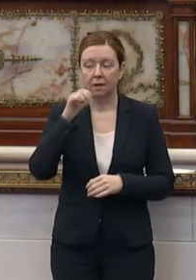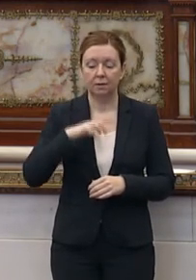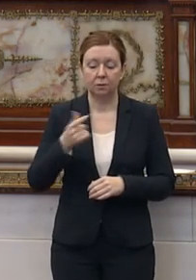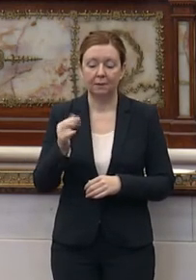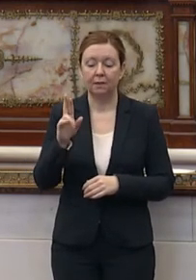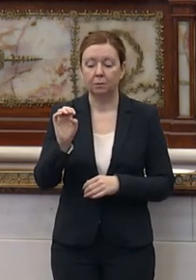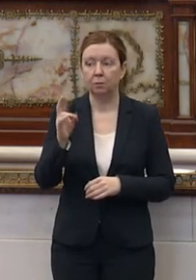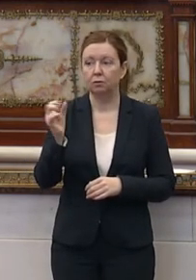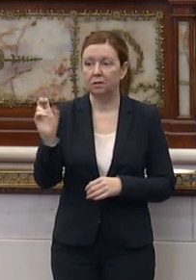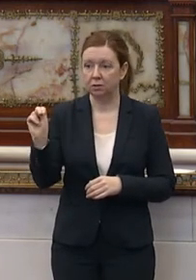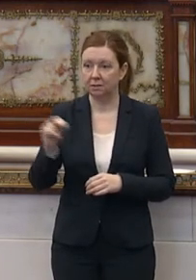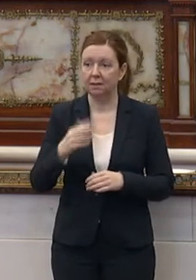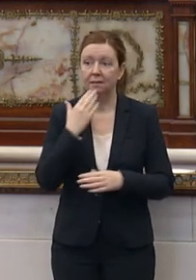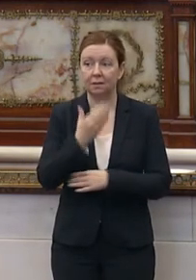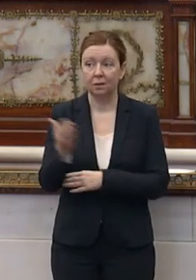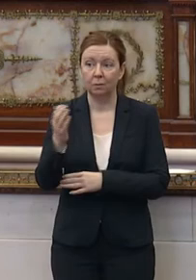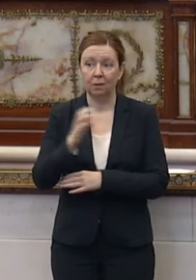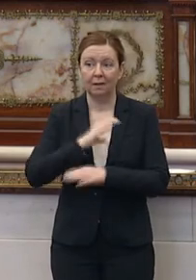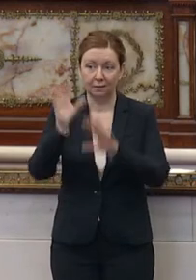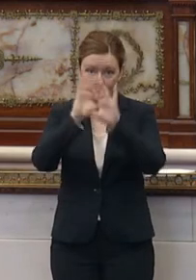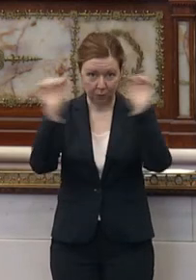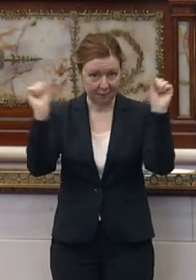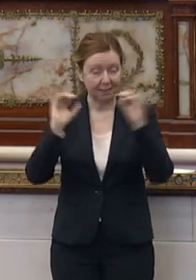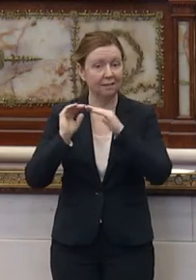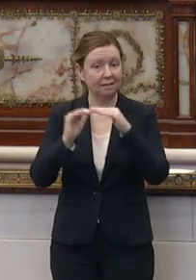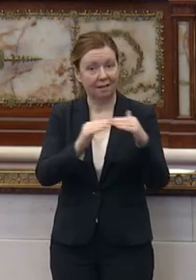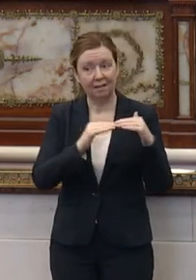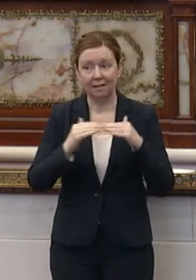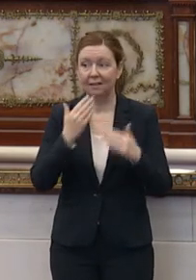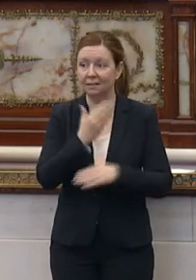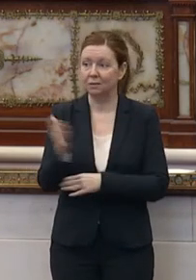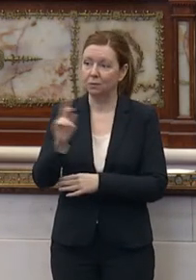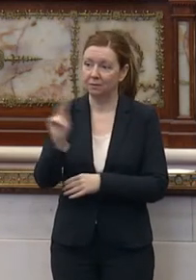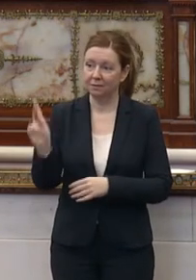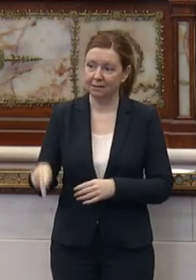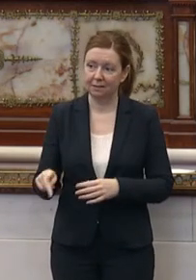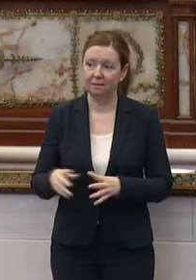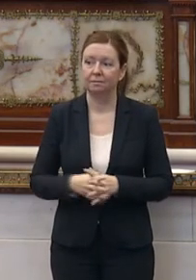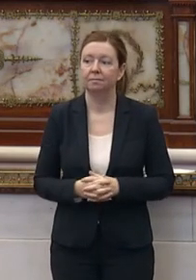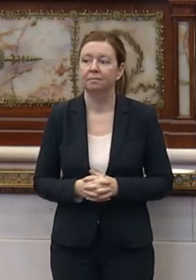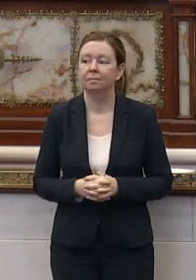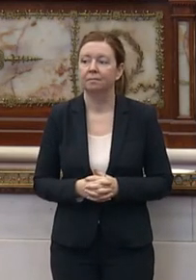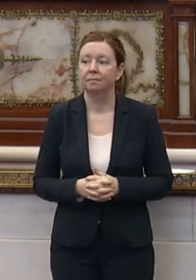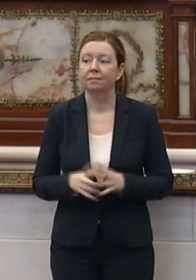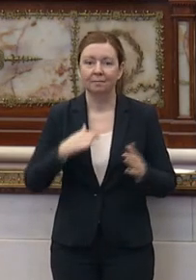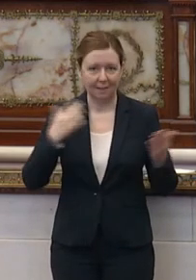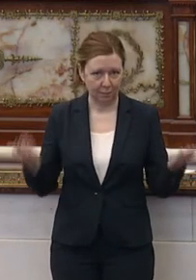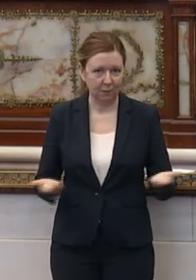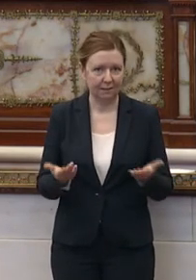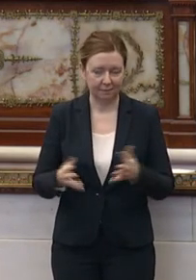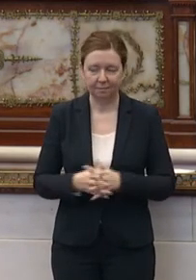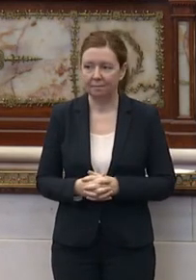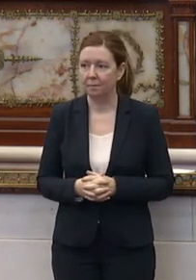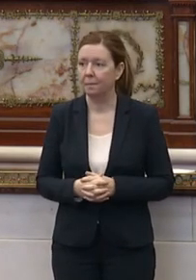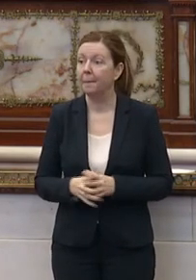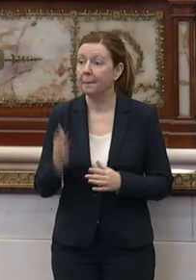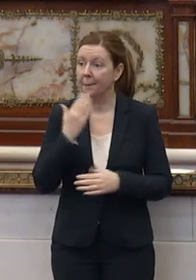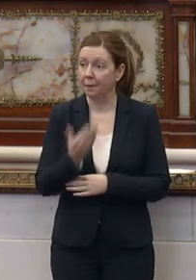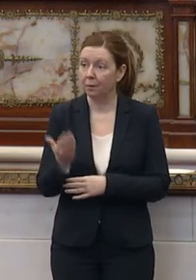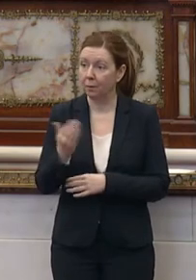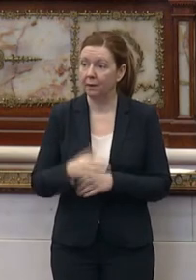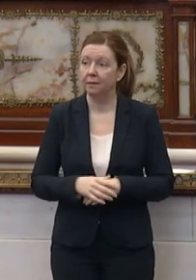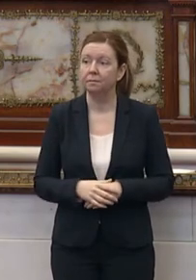Gilmore Richardson. Good morning, Council President. Good morning, colleagues, and good morning to the City of Philadelphia. I am present. Good